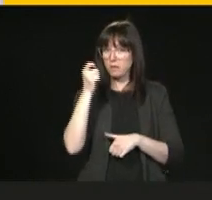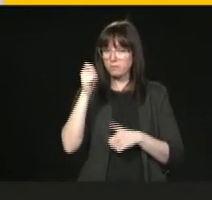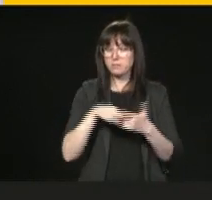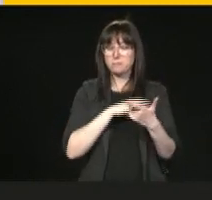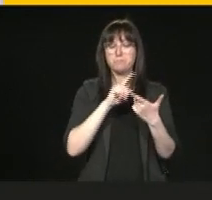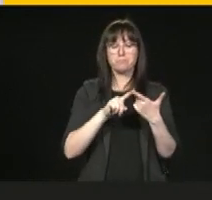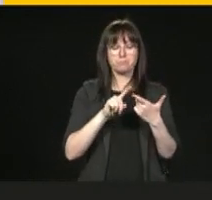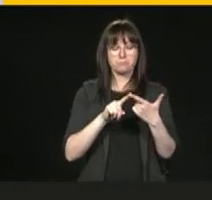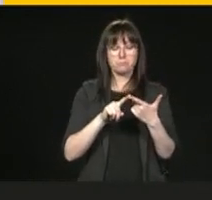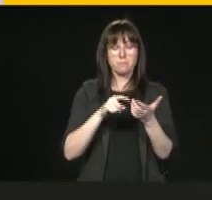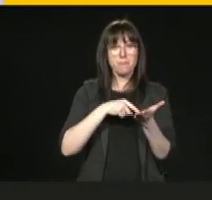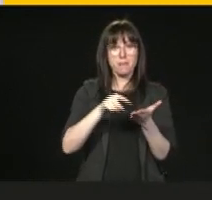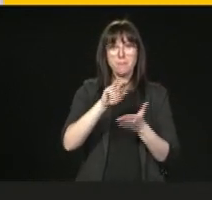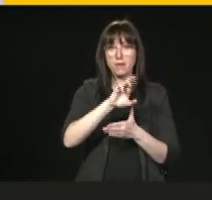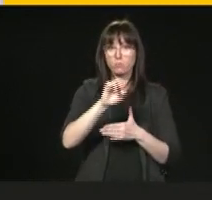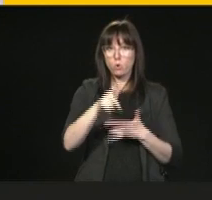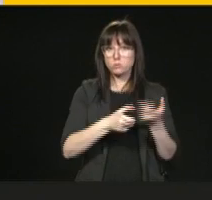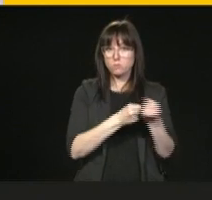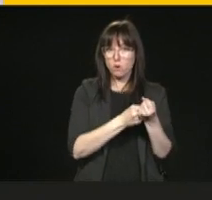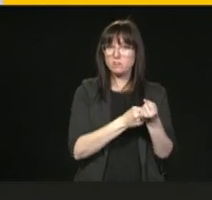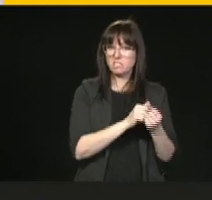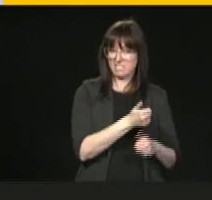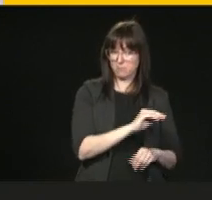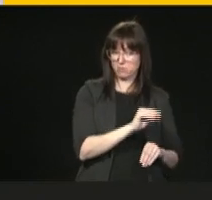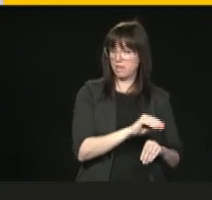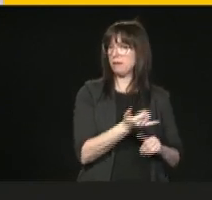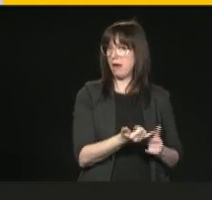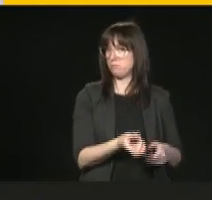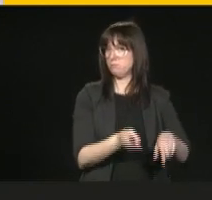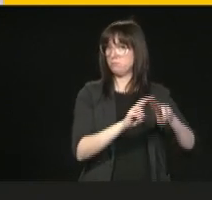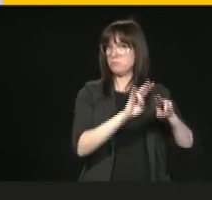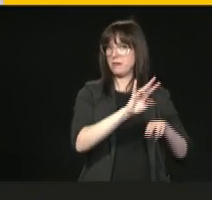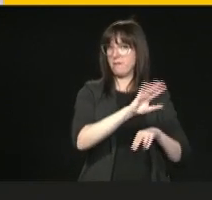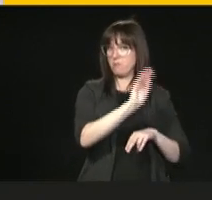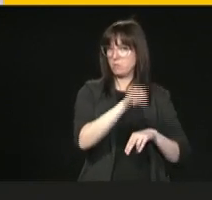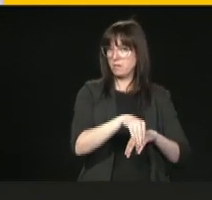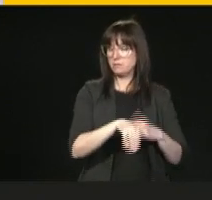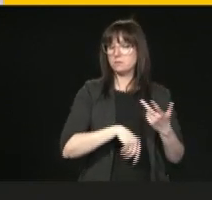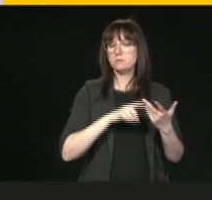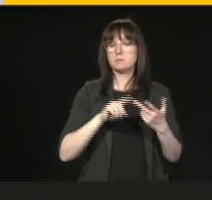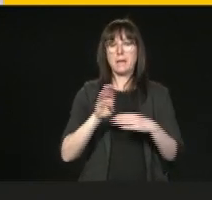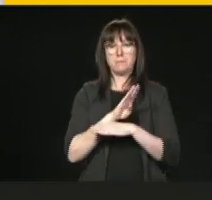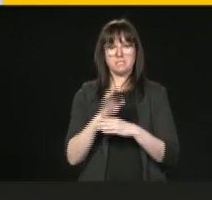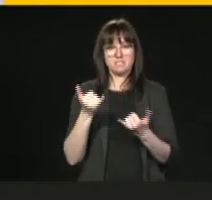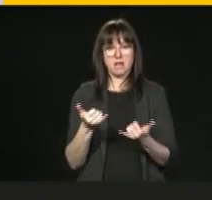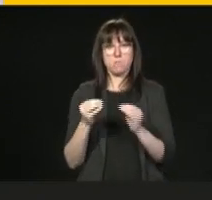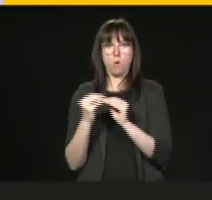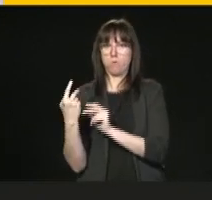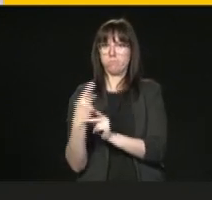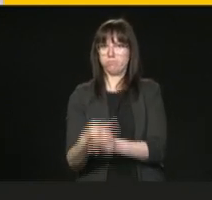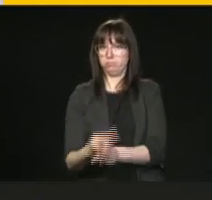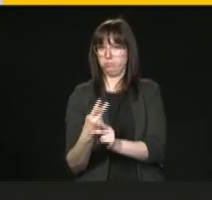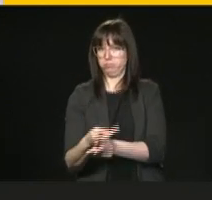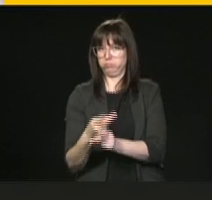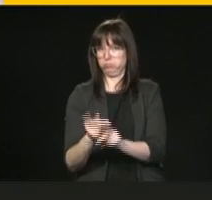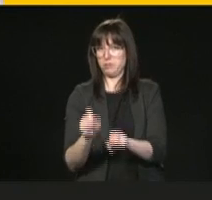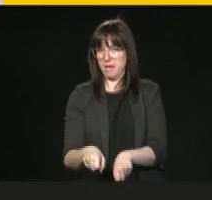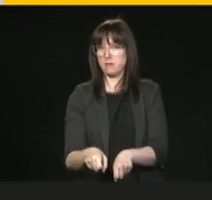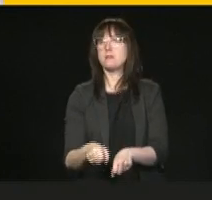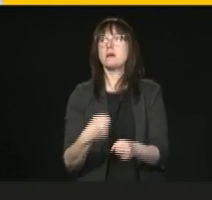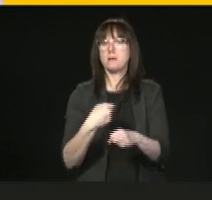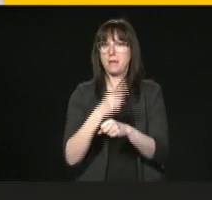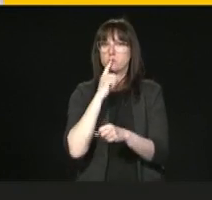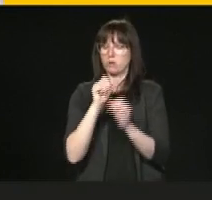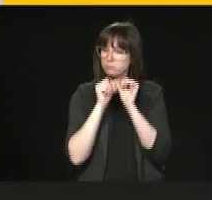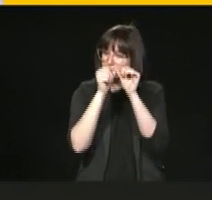this payroll support to 75%, and the access to credit for businesses to see them through this